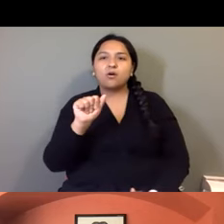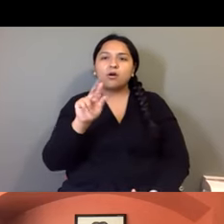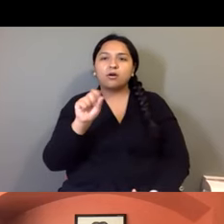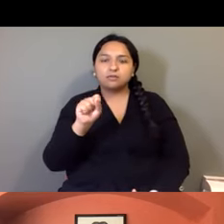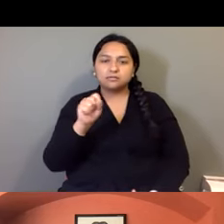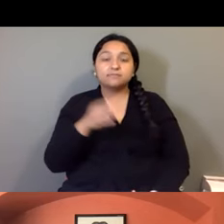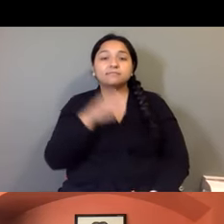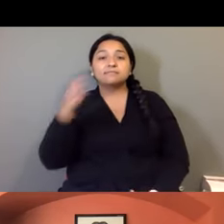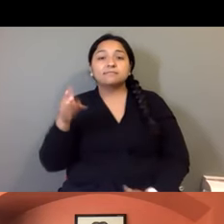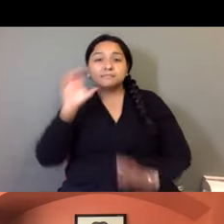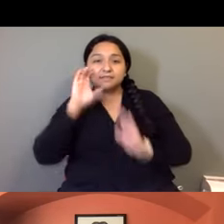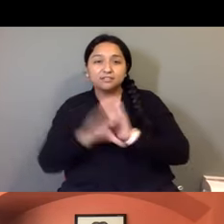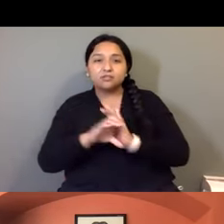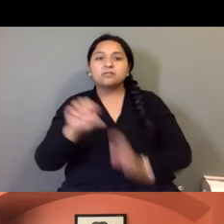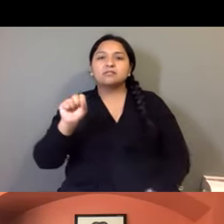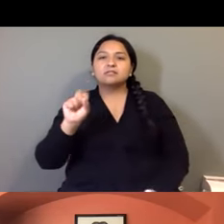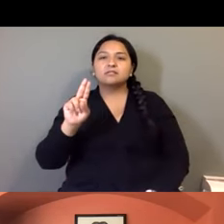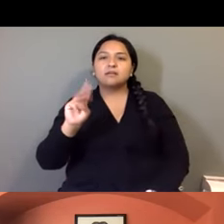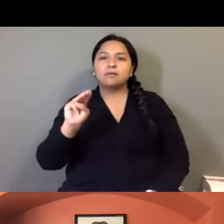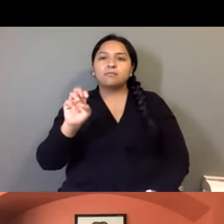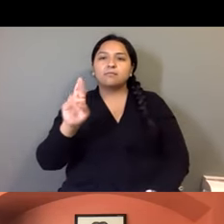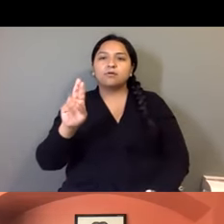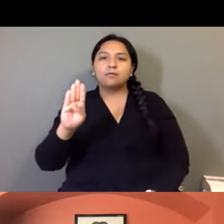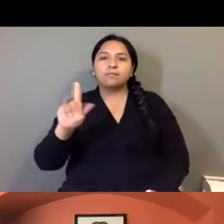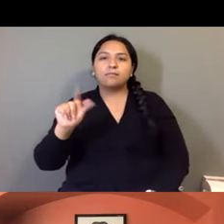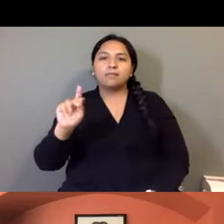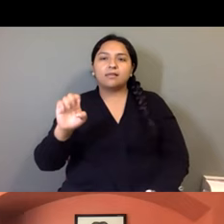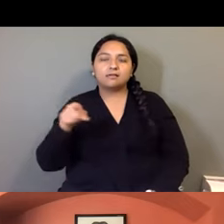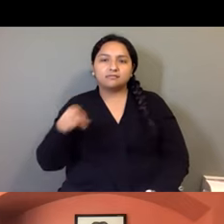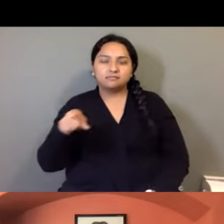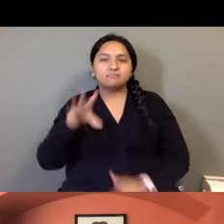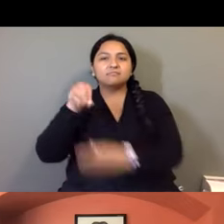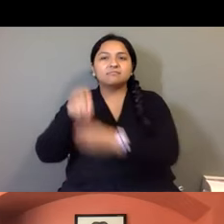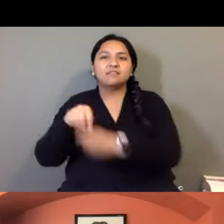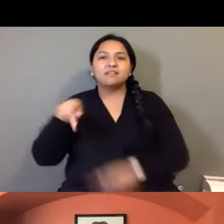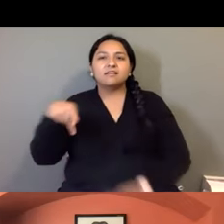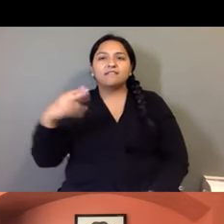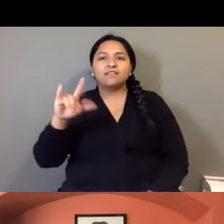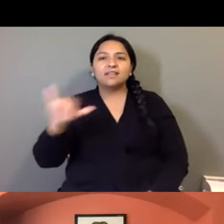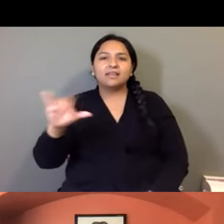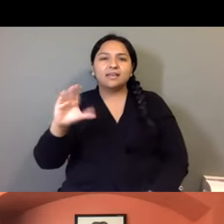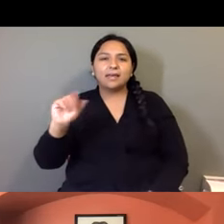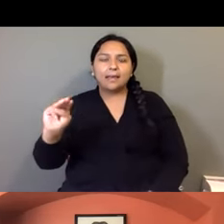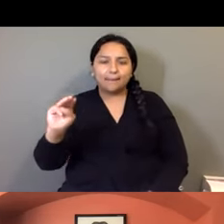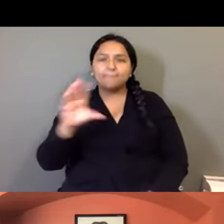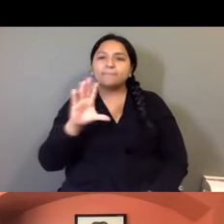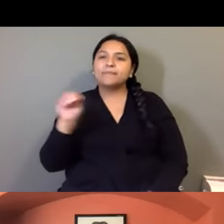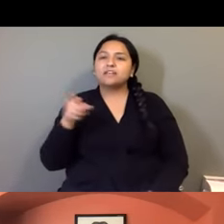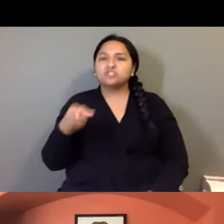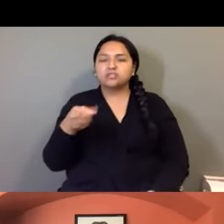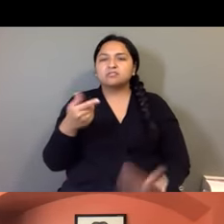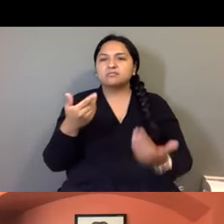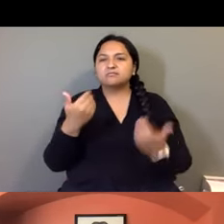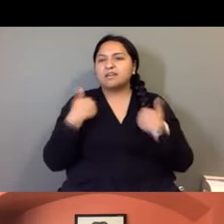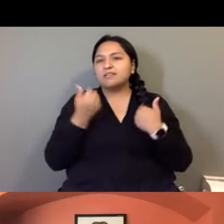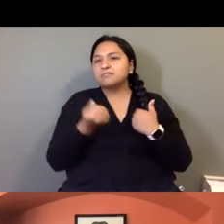is Summer Blake, and Summer is a part of PhillyCam and also a multimedia artist,